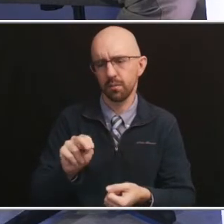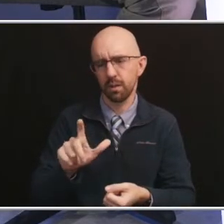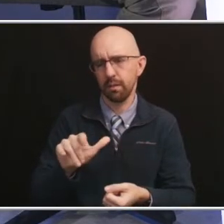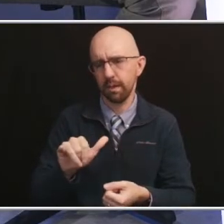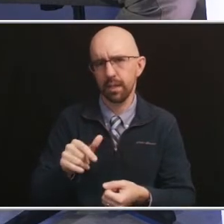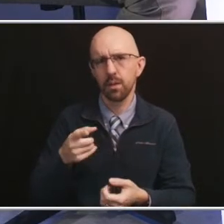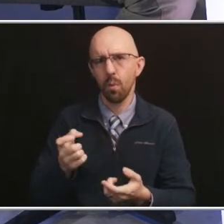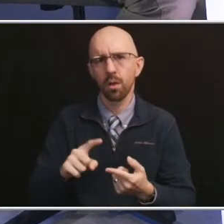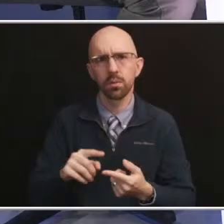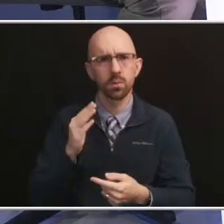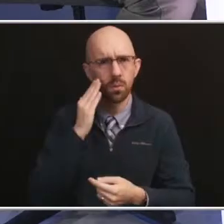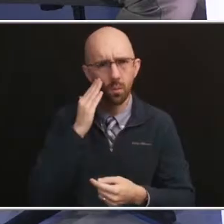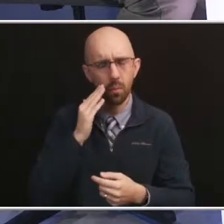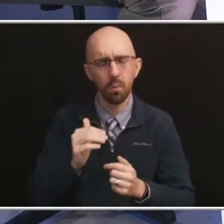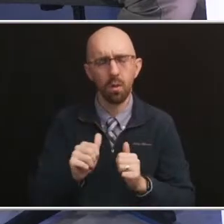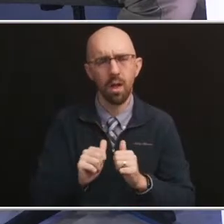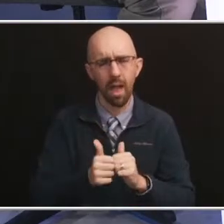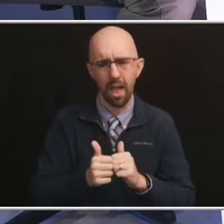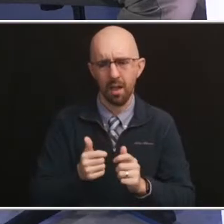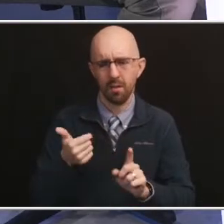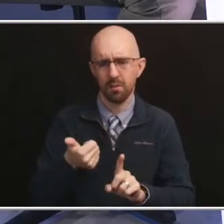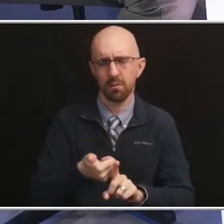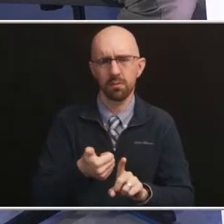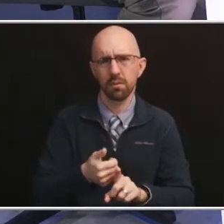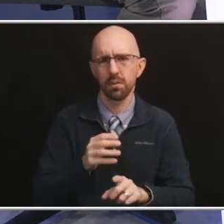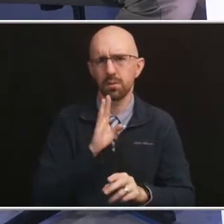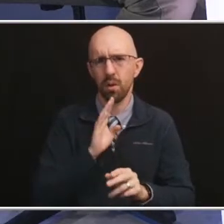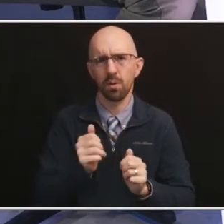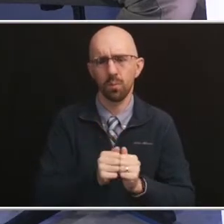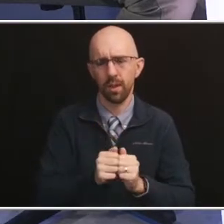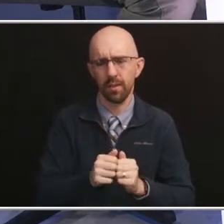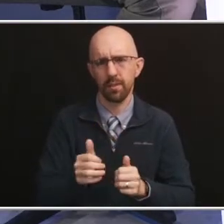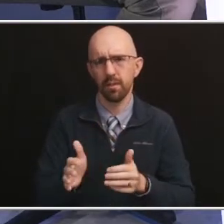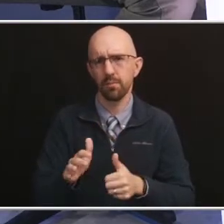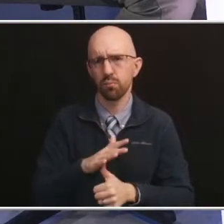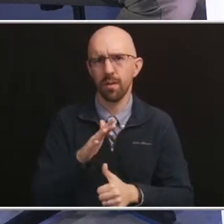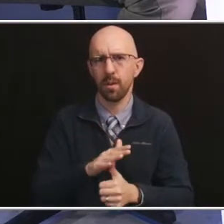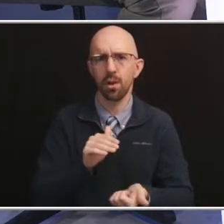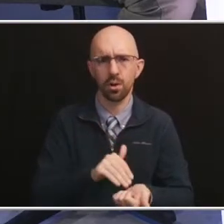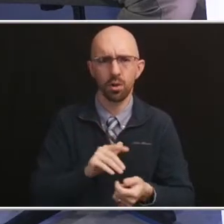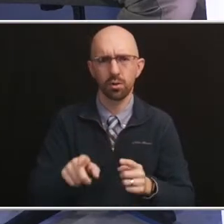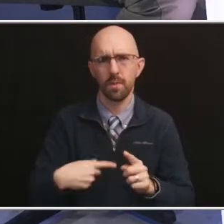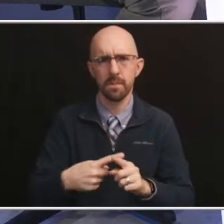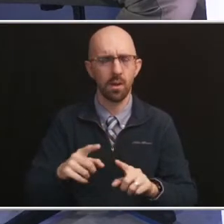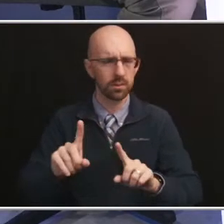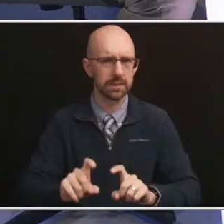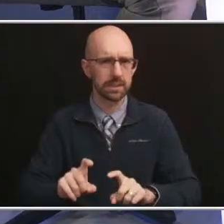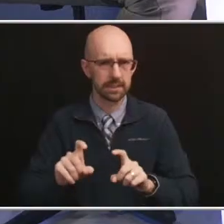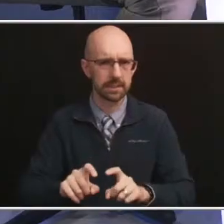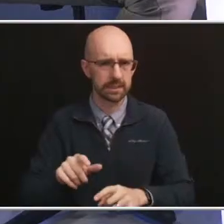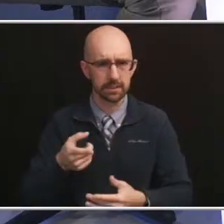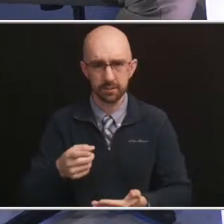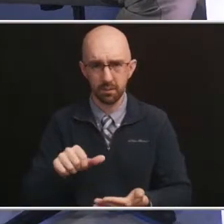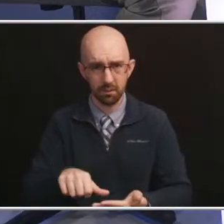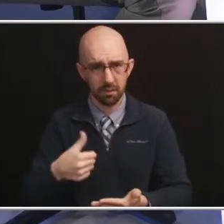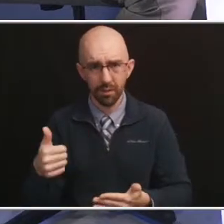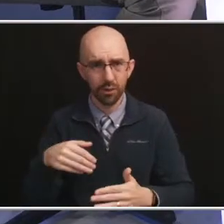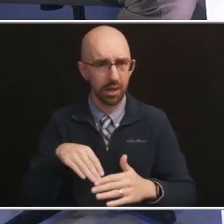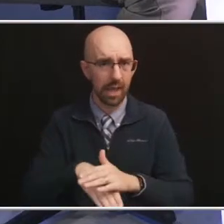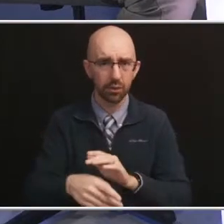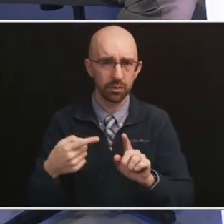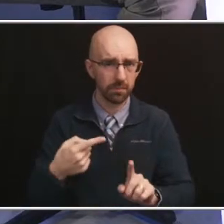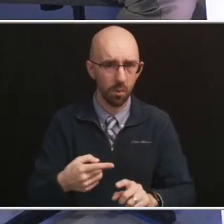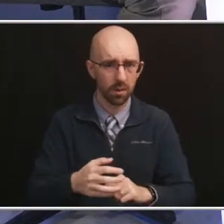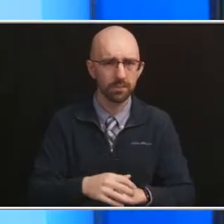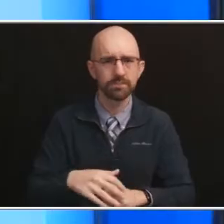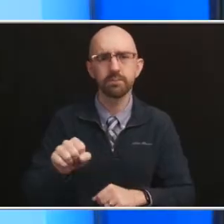know, how does one go about talking to their primary care doctor about getting tested? Is there another entry point? Yeah, that's a